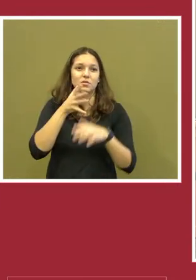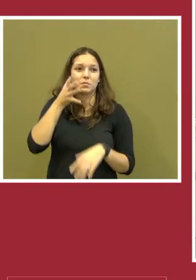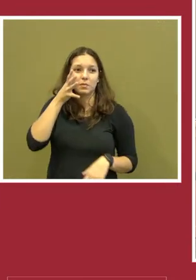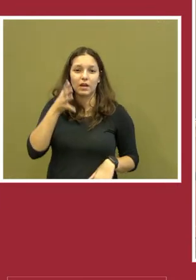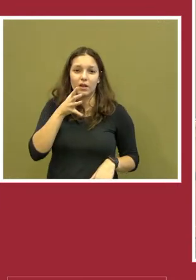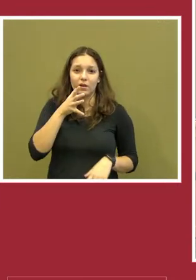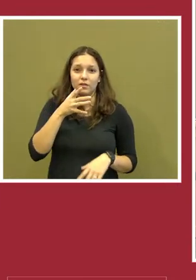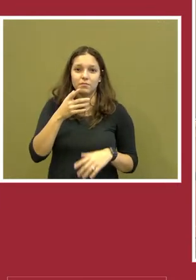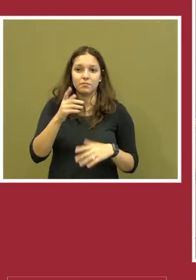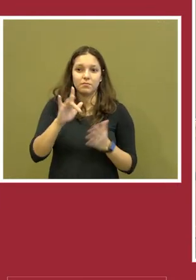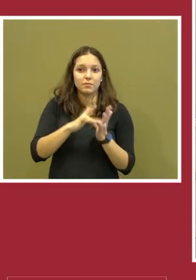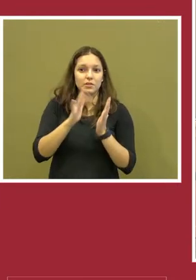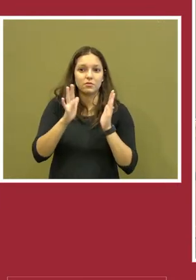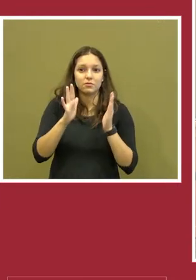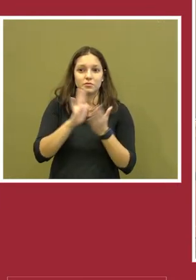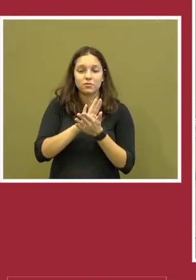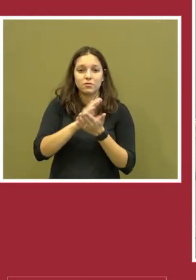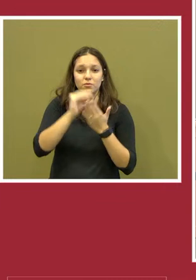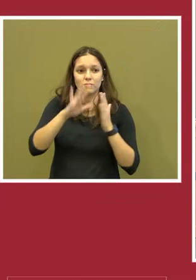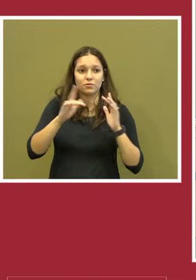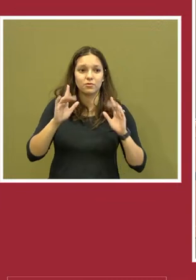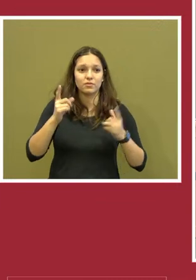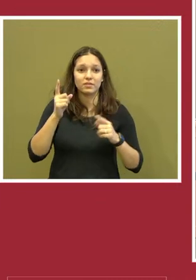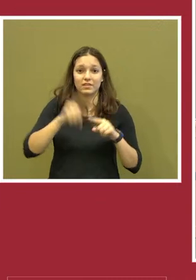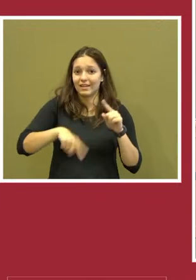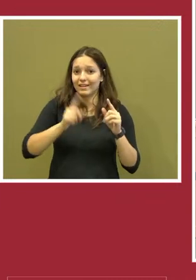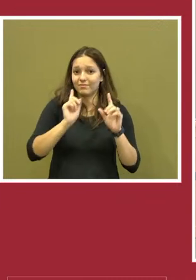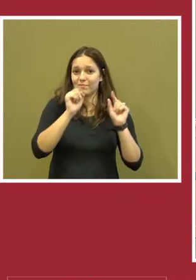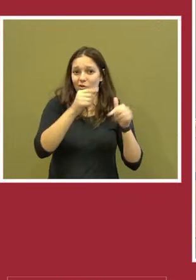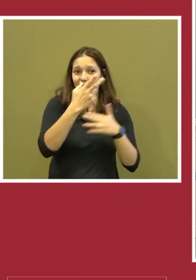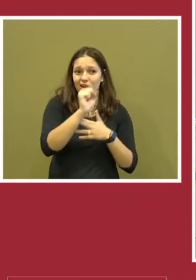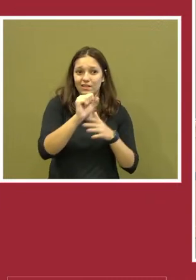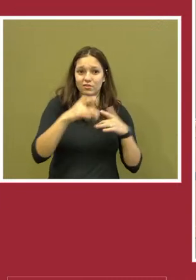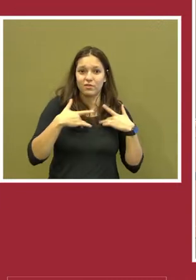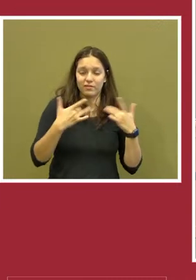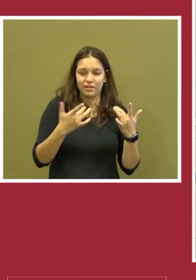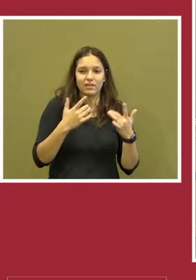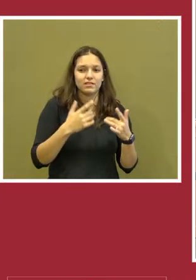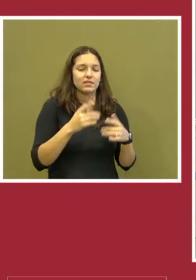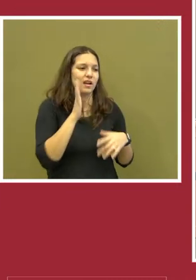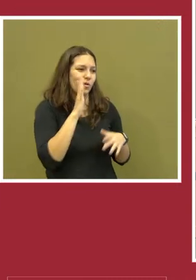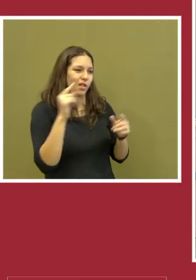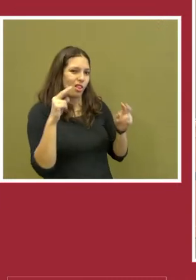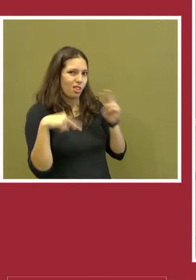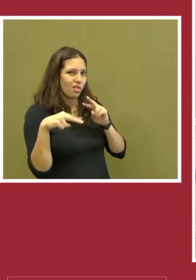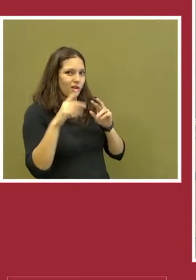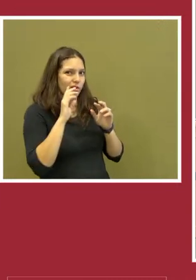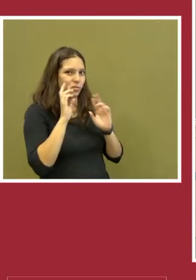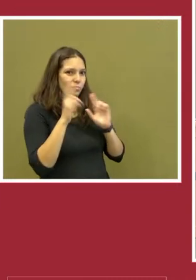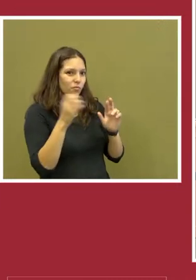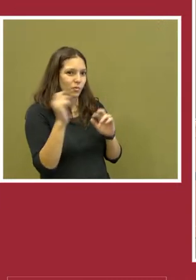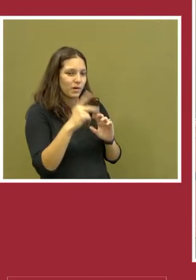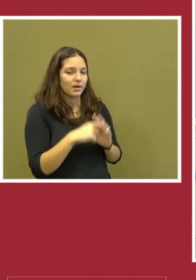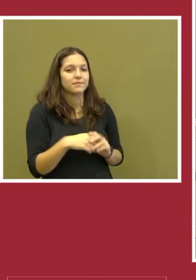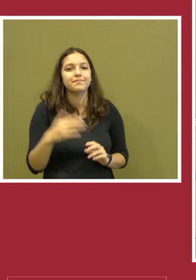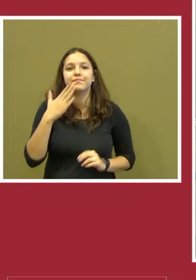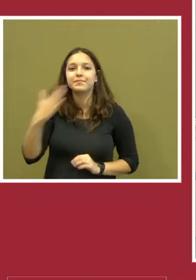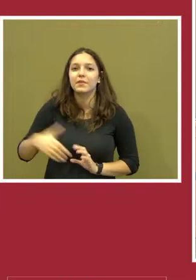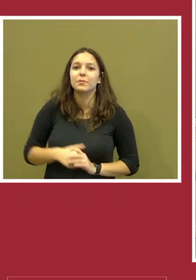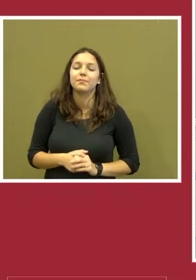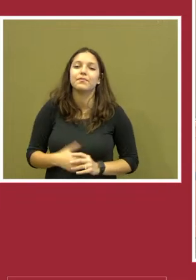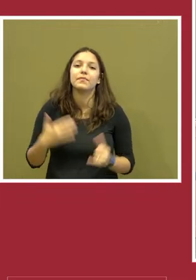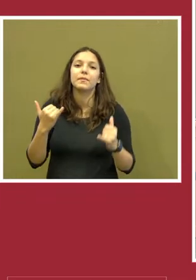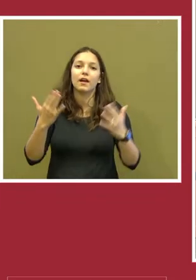could not attend high school events. Okay, I'm glad to look into that. Okay. And we'll report back on it. Thank you. All right, we will now